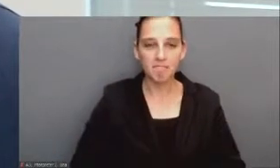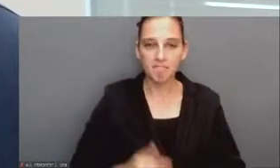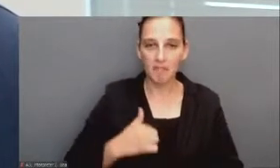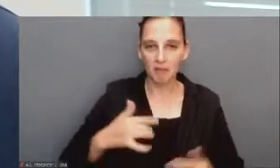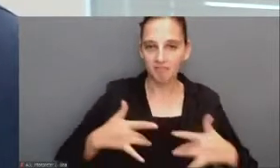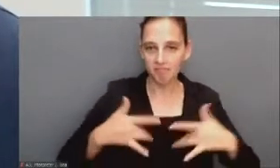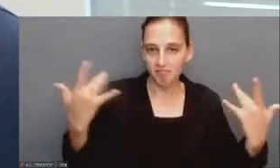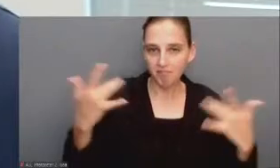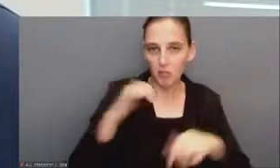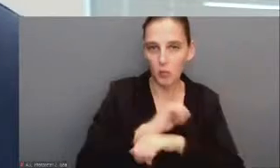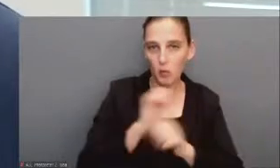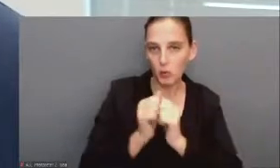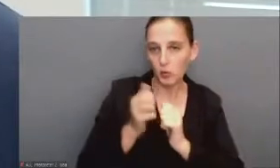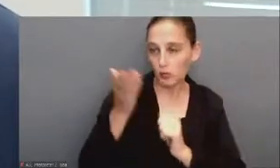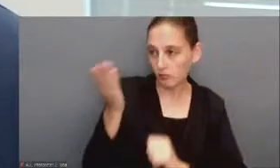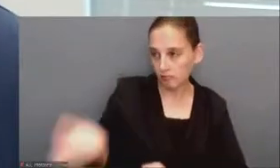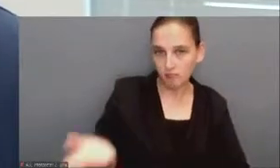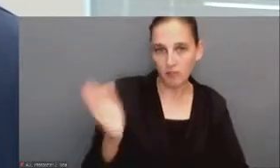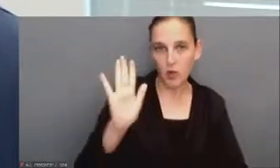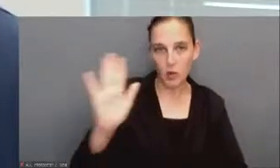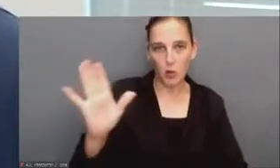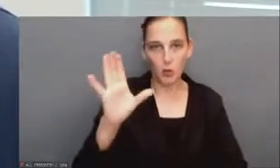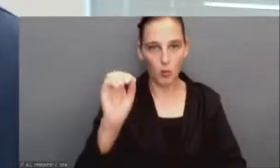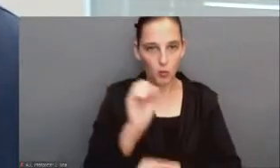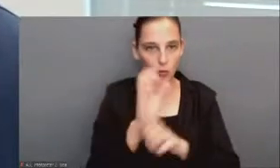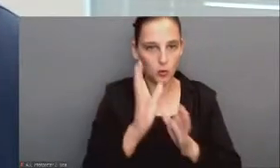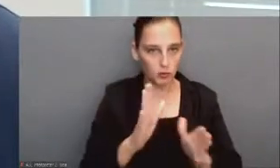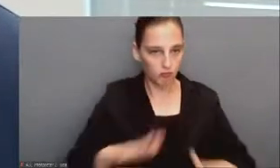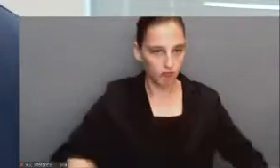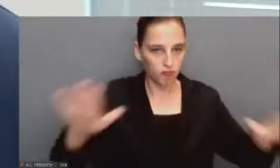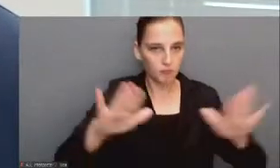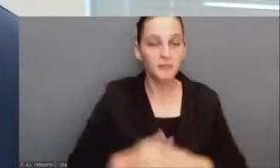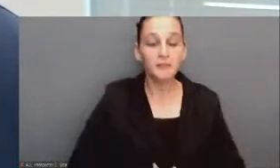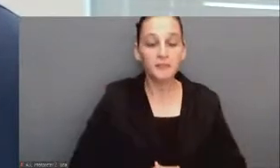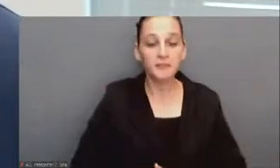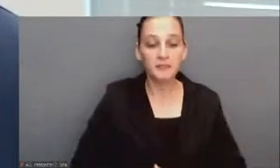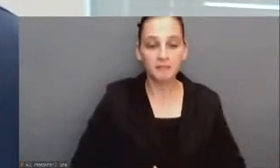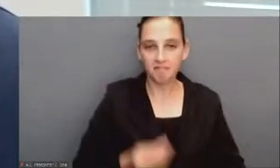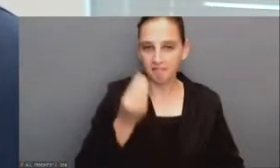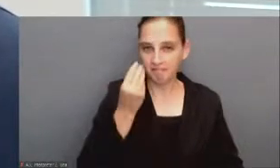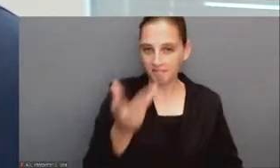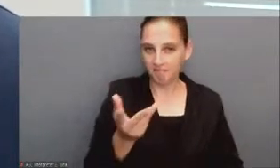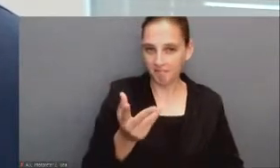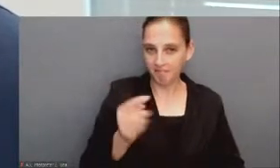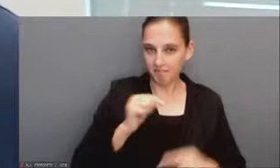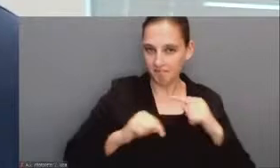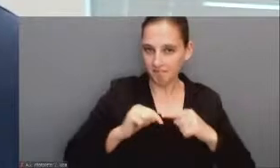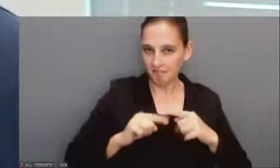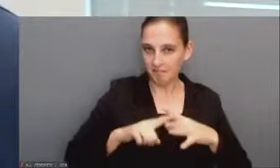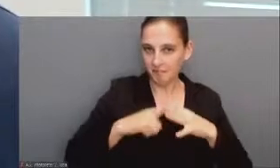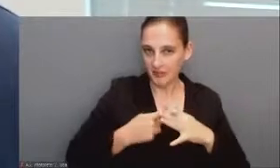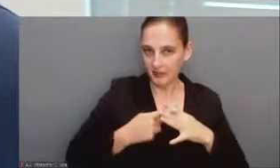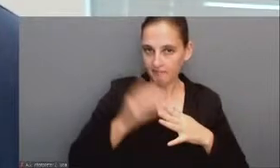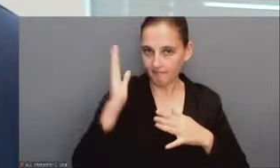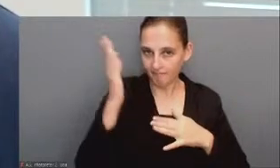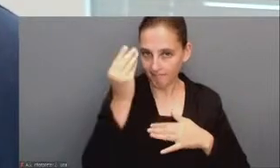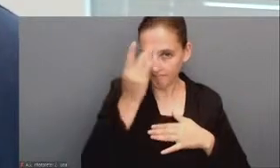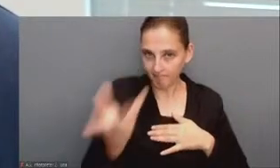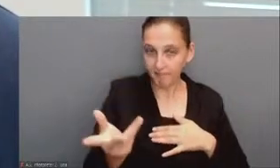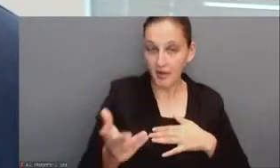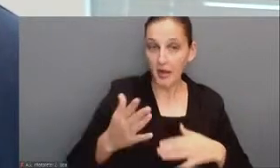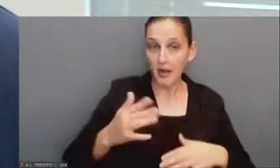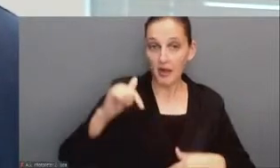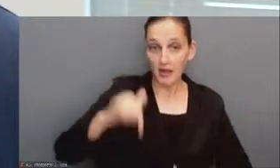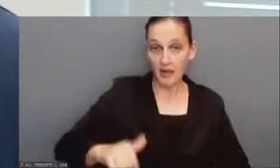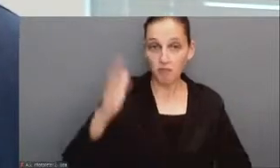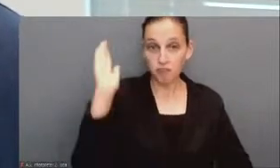and all of your colleagues. First, just a couple of things I'll just mention as a disclaimer. The opinions and findings and conclusions expressed during this event